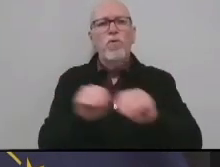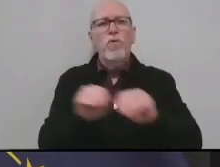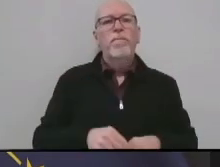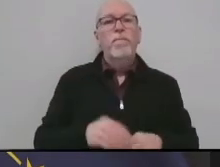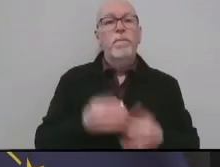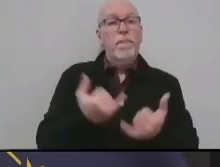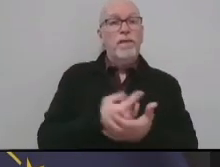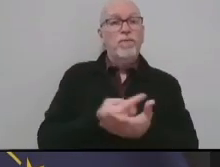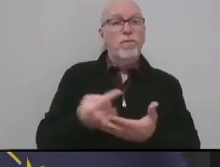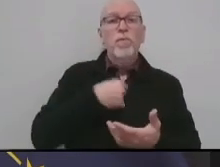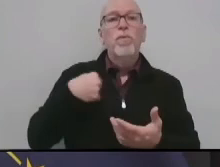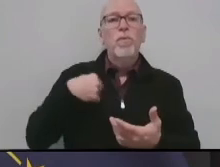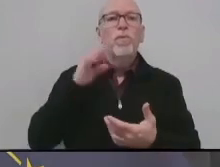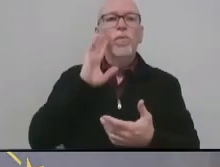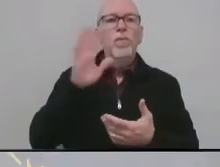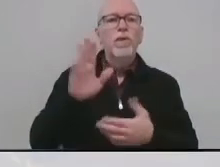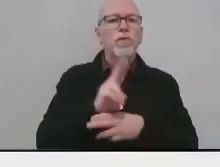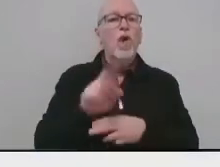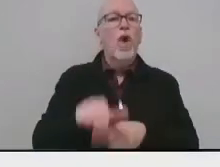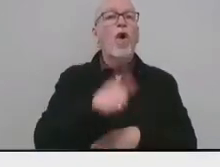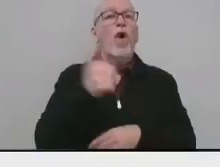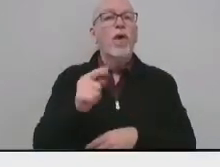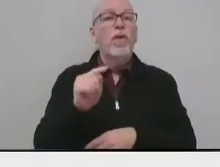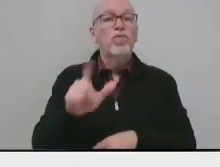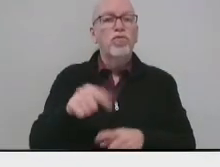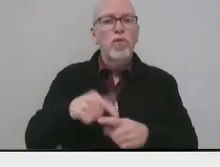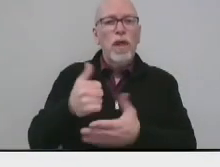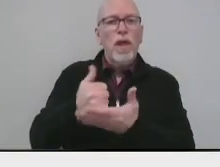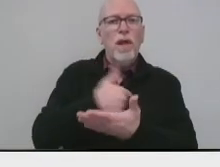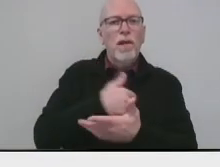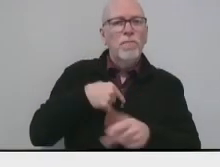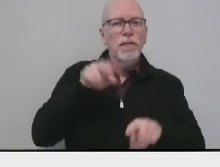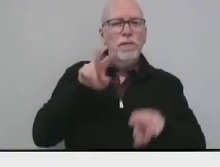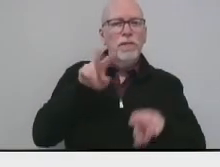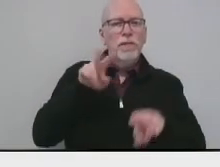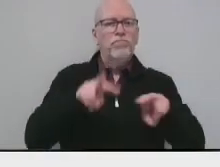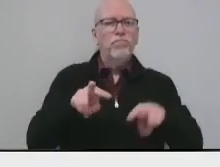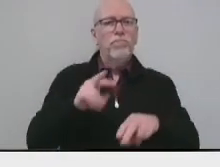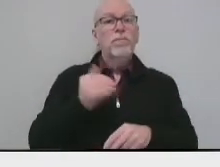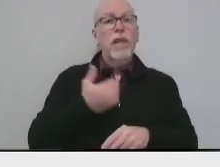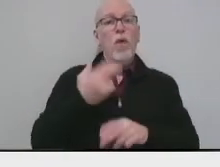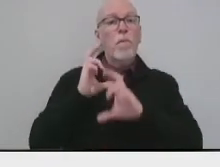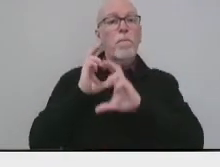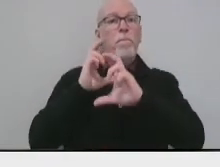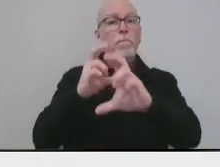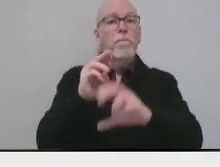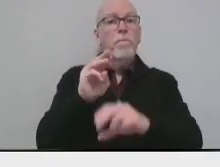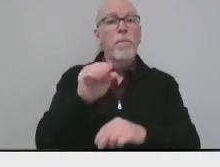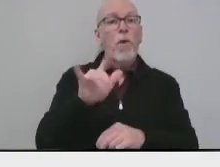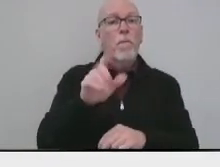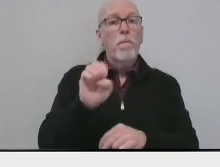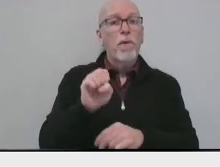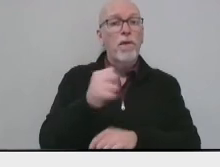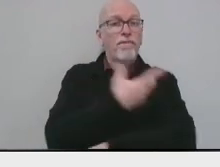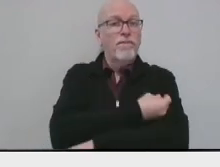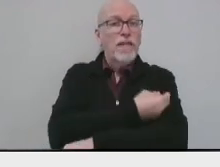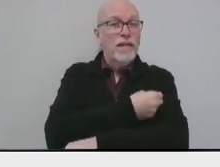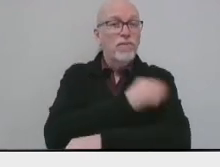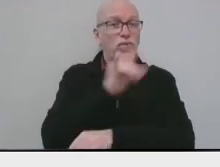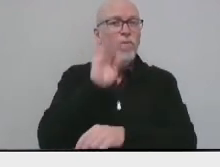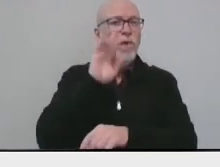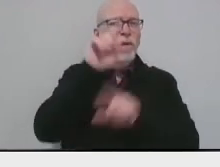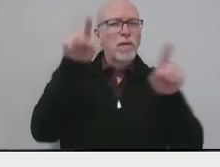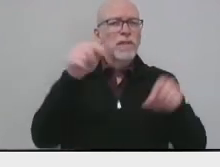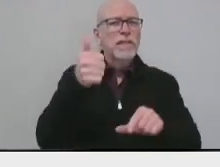to help with that process. We are sending our mobile vaccine units to 10 sites around the state to provide vaccine